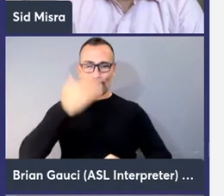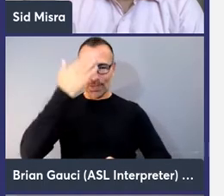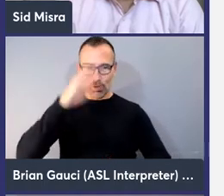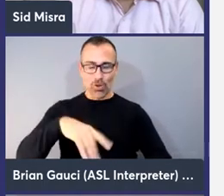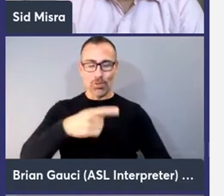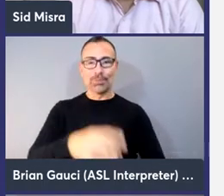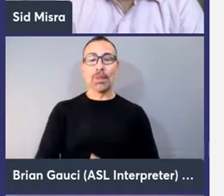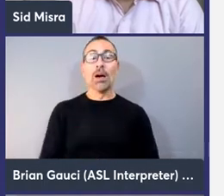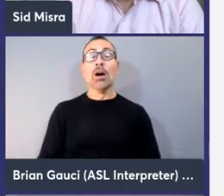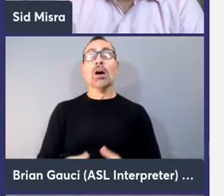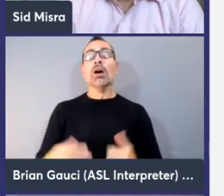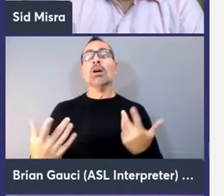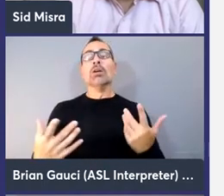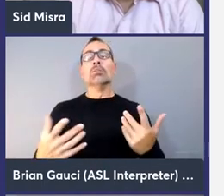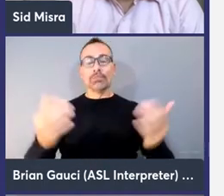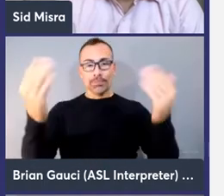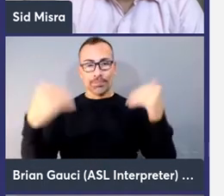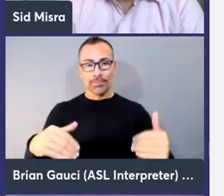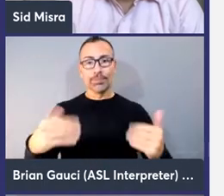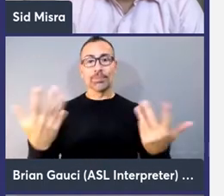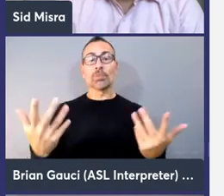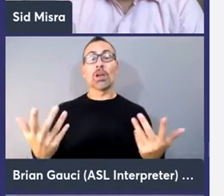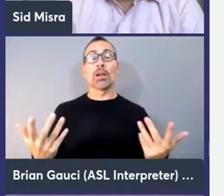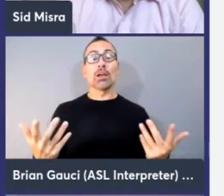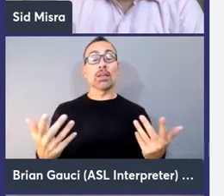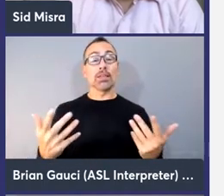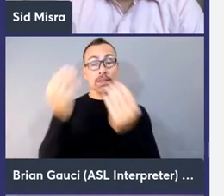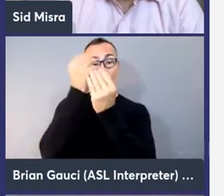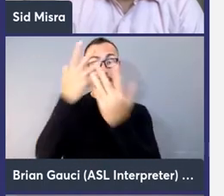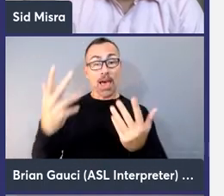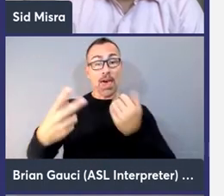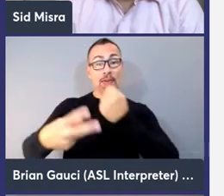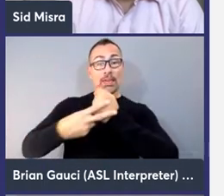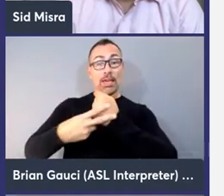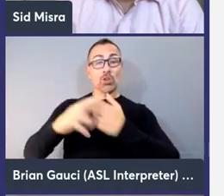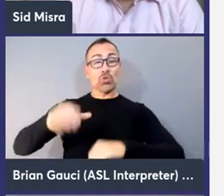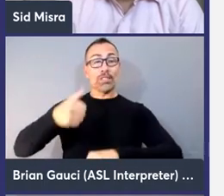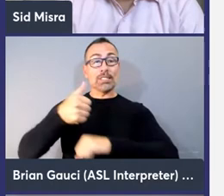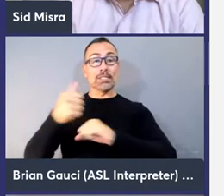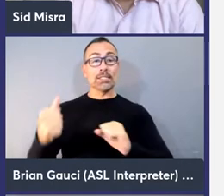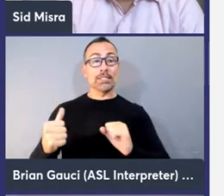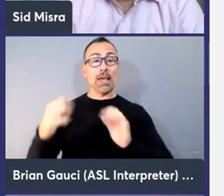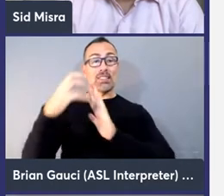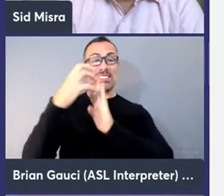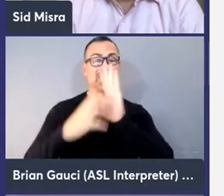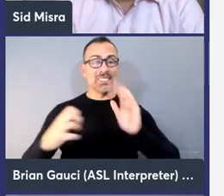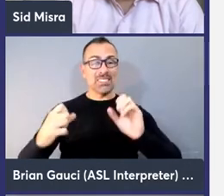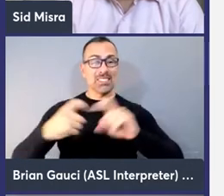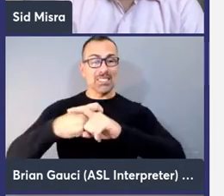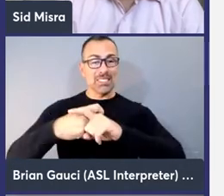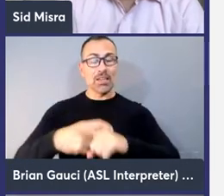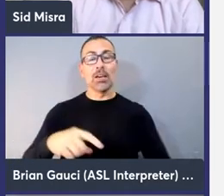rest. So this is where you get to set the encryption key, and you can use the default as well.